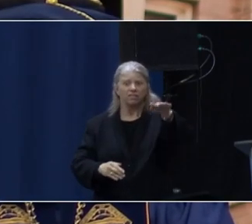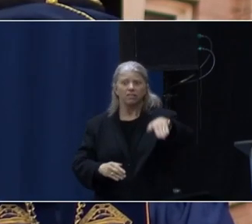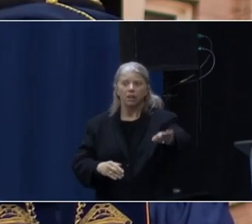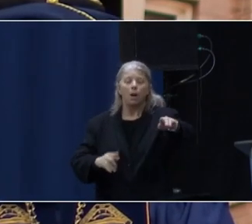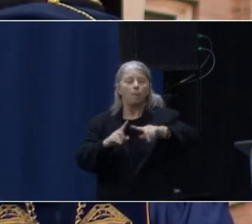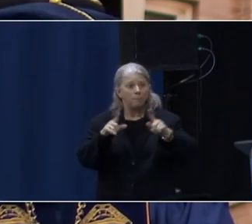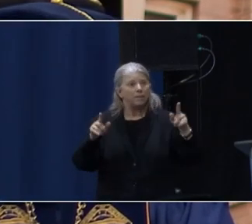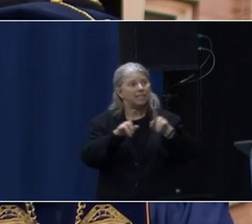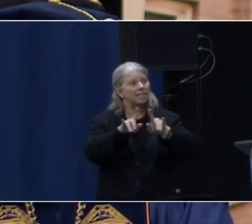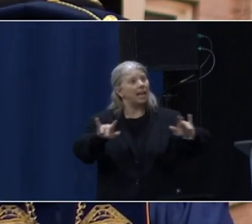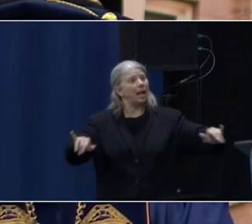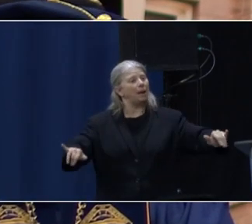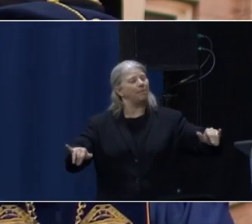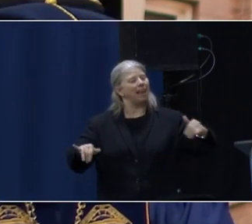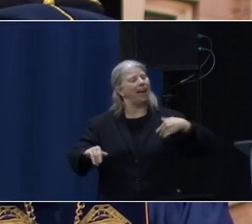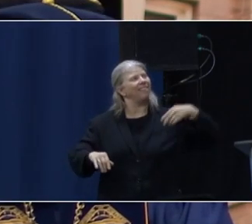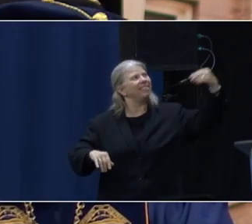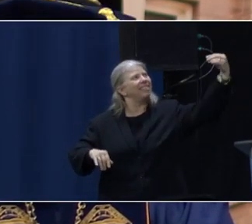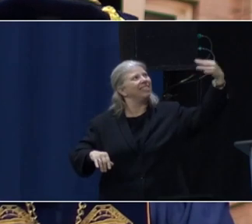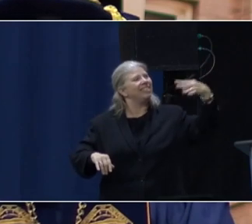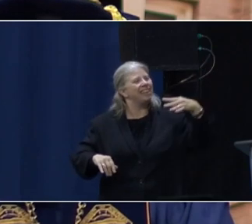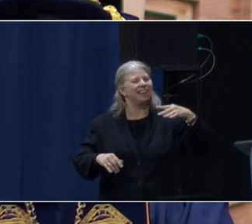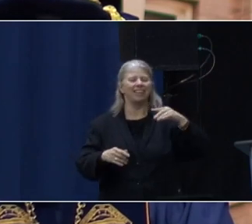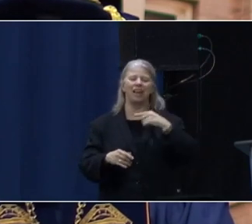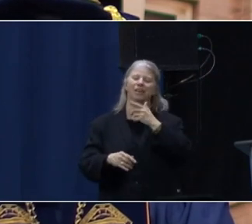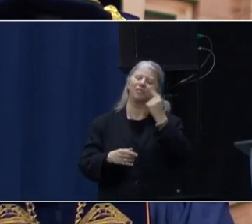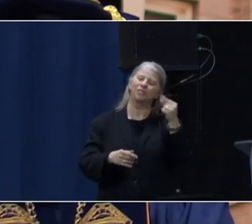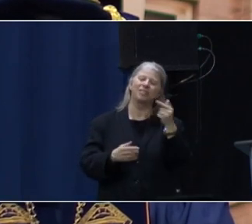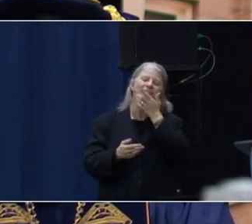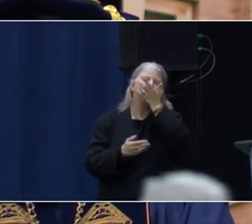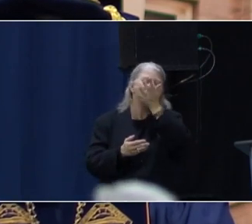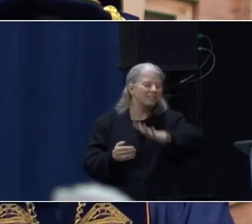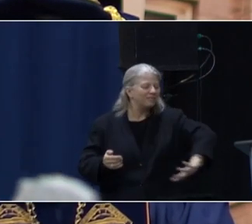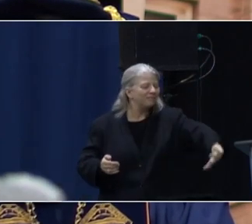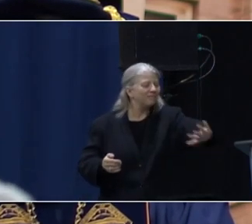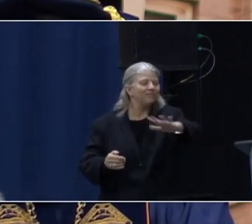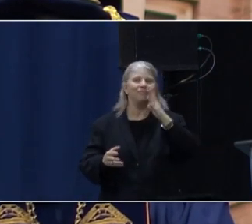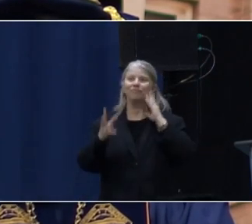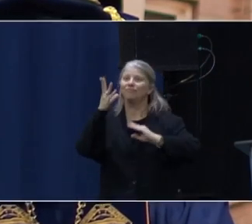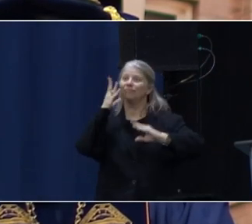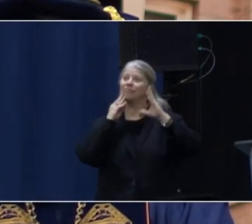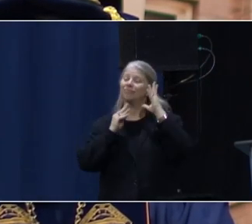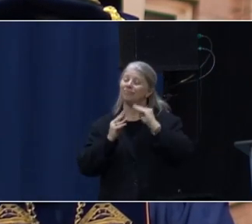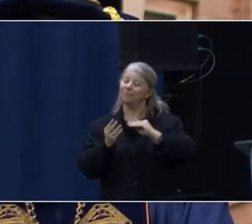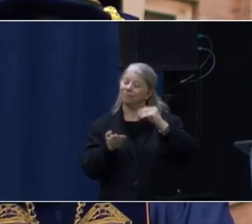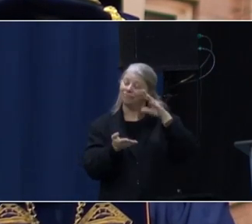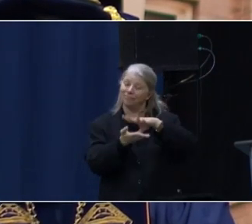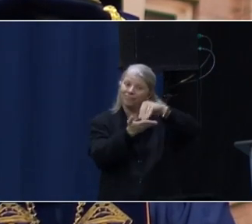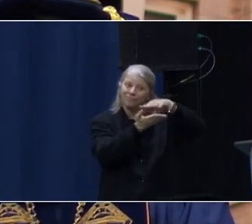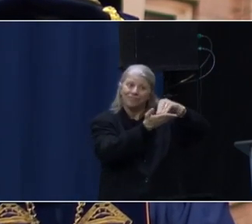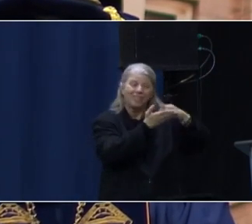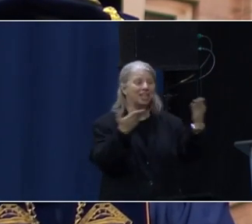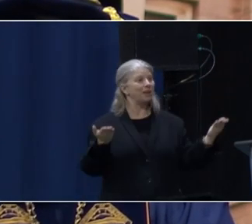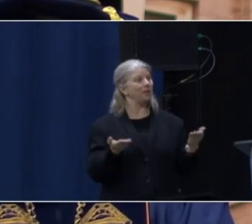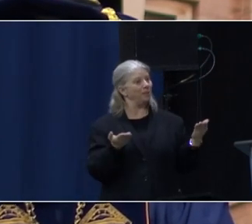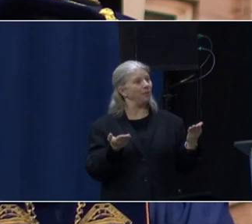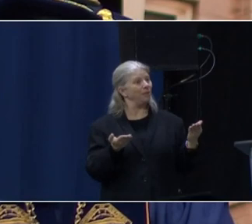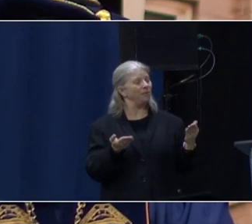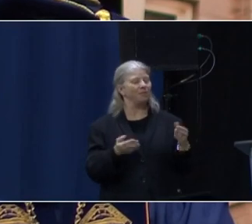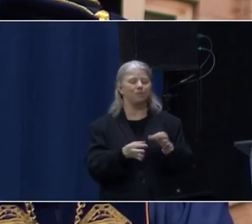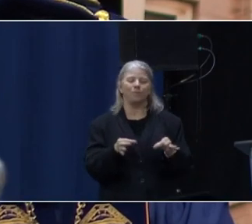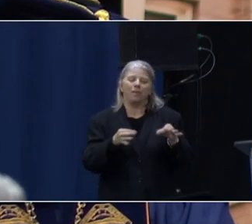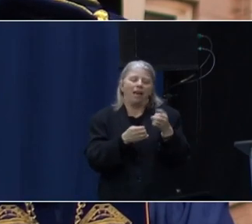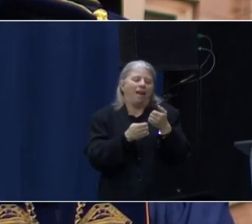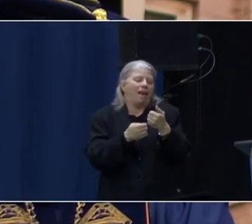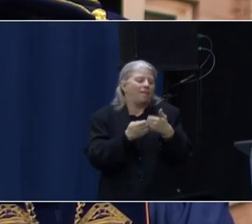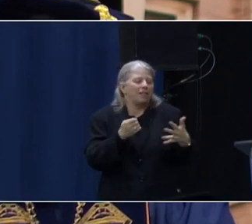the while bathed in sunshine and surrounded by green grass. The experiences and the knowledge we have gained over these past years are worth every late